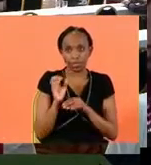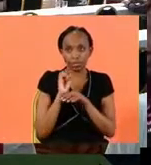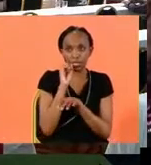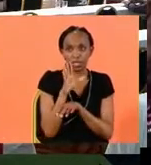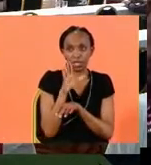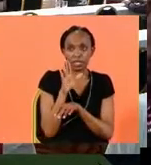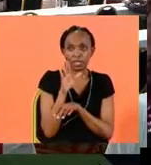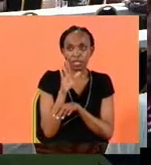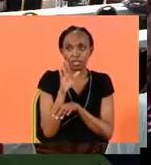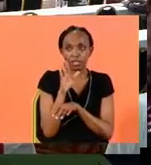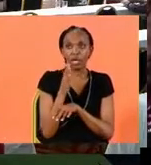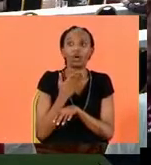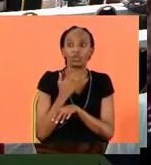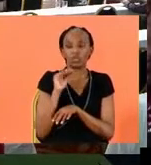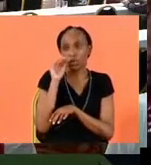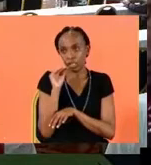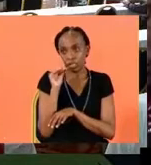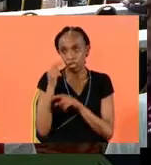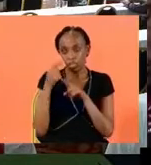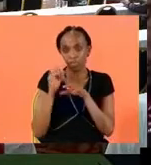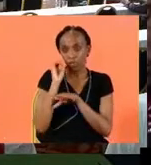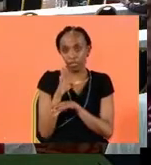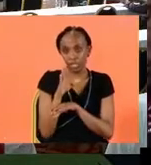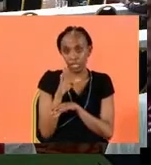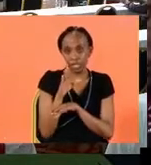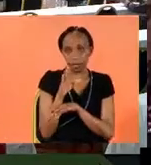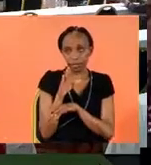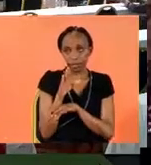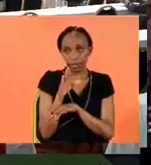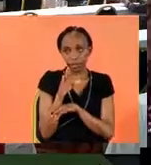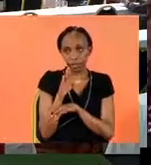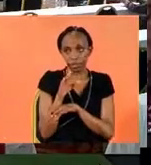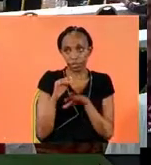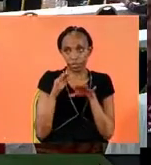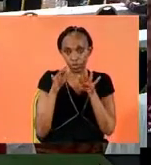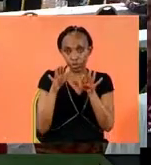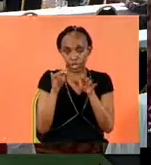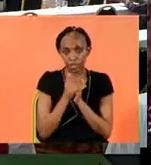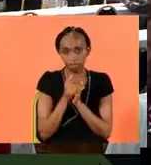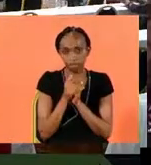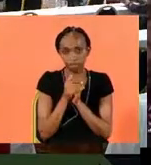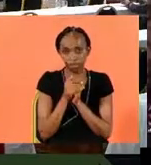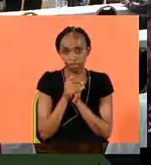media, I would like to request from the media to spread